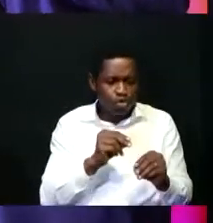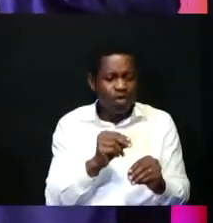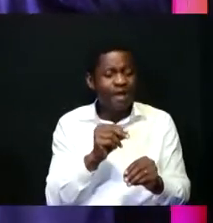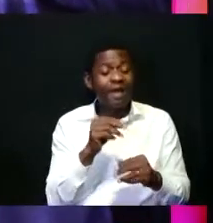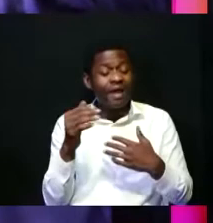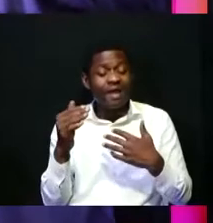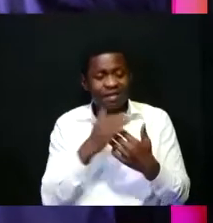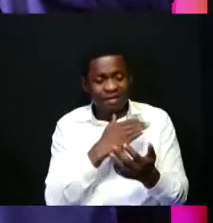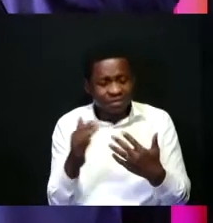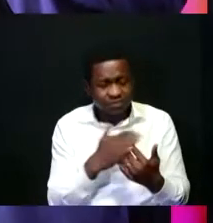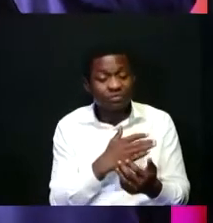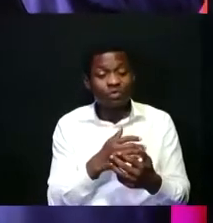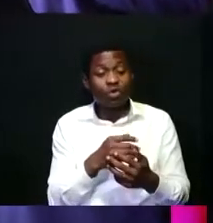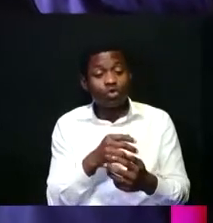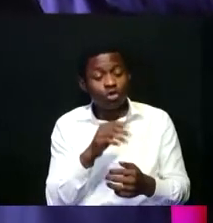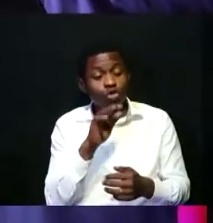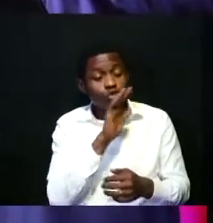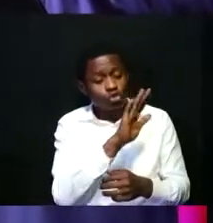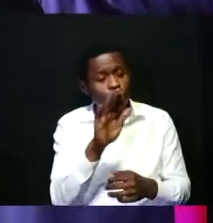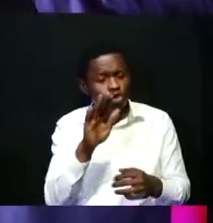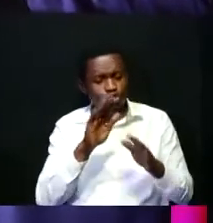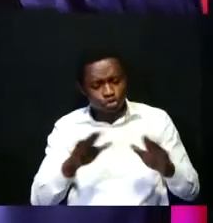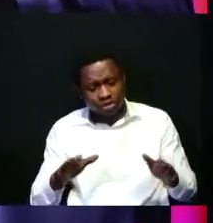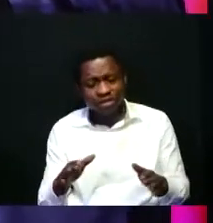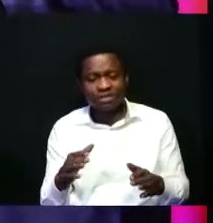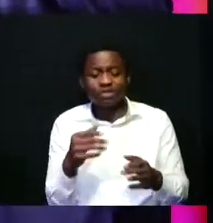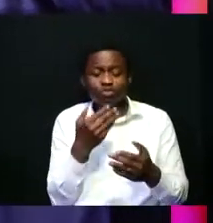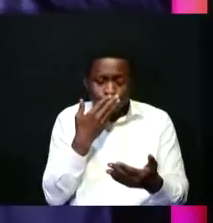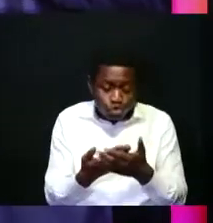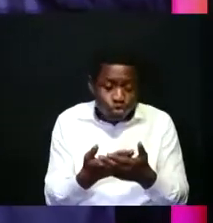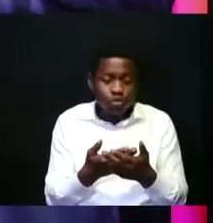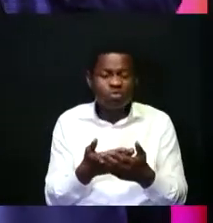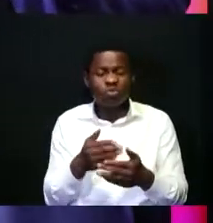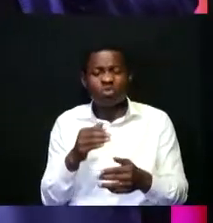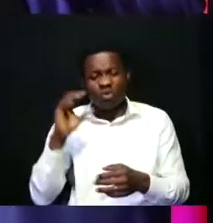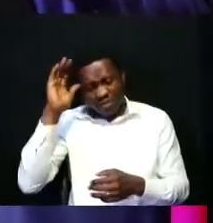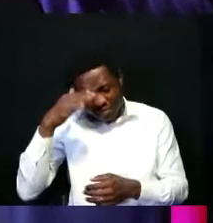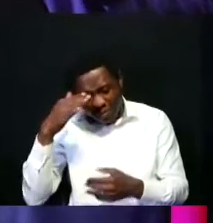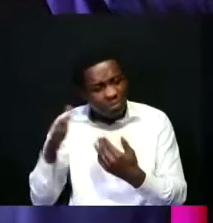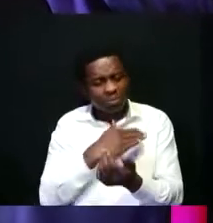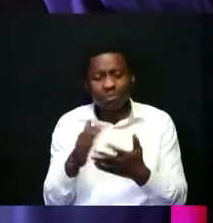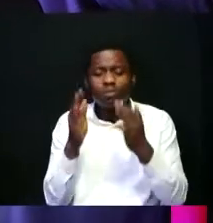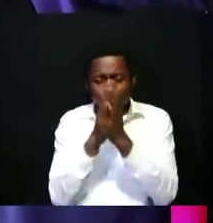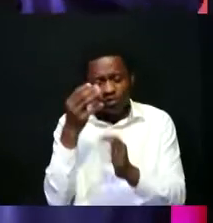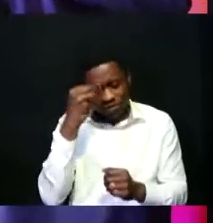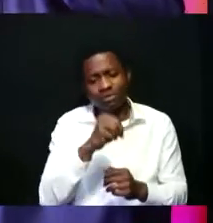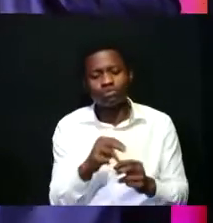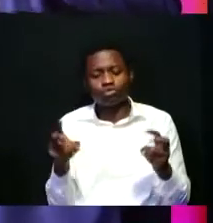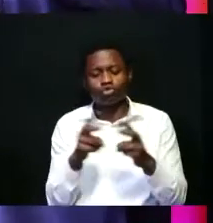even now that they seem to love God, that God will sustain them still by his powerful word and